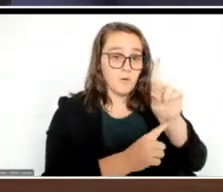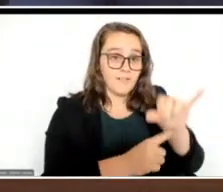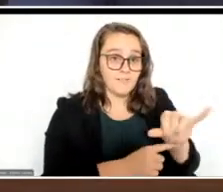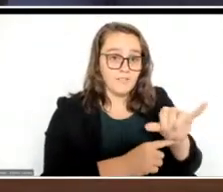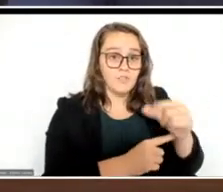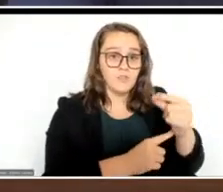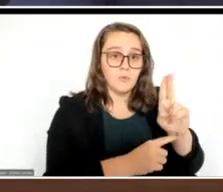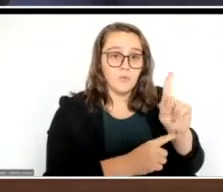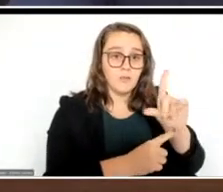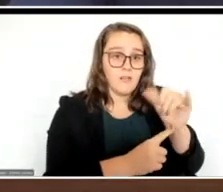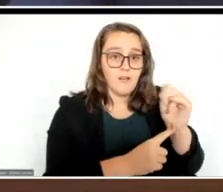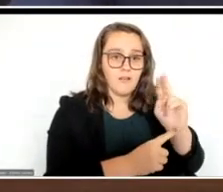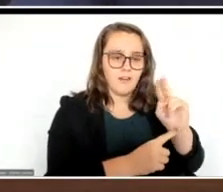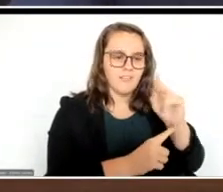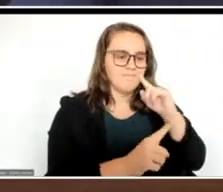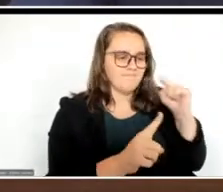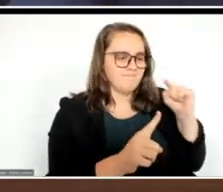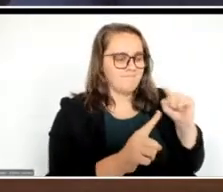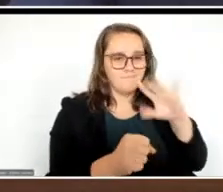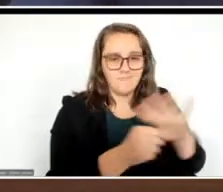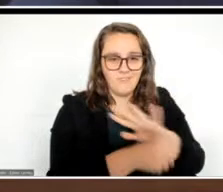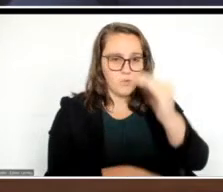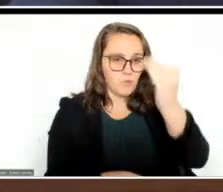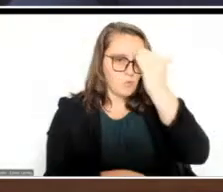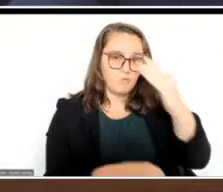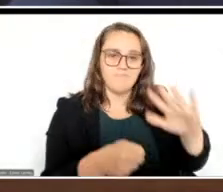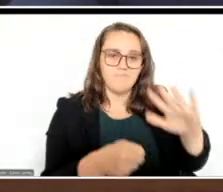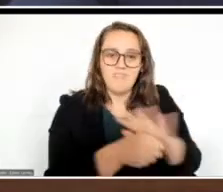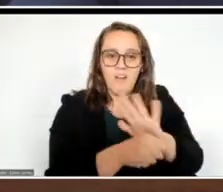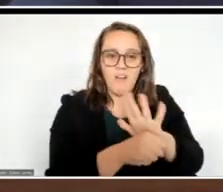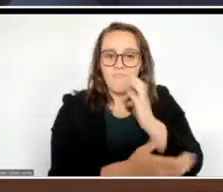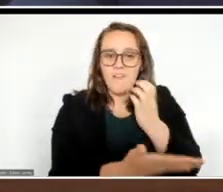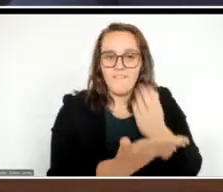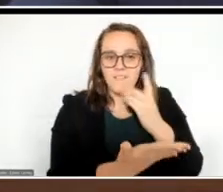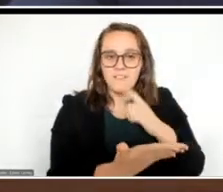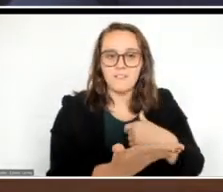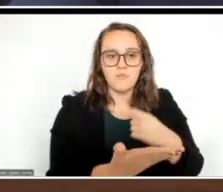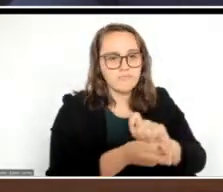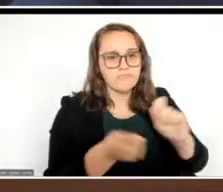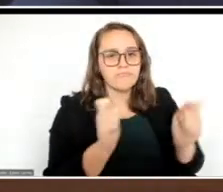real evidence sufficient to change the election results. And on the evening of